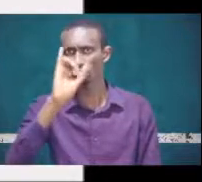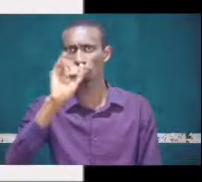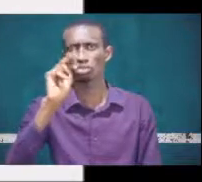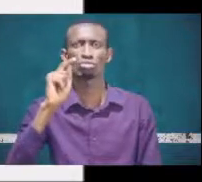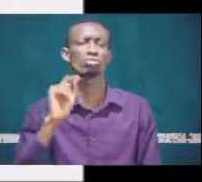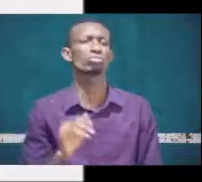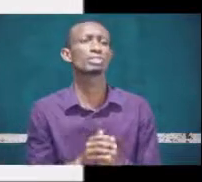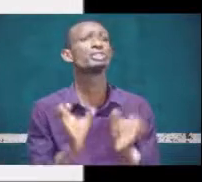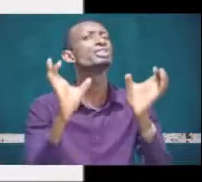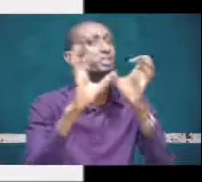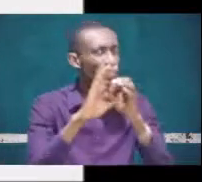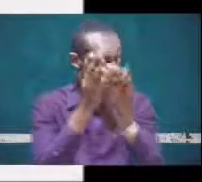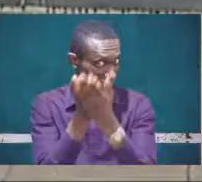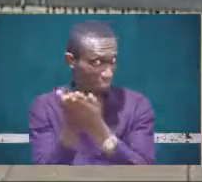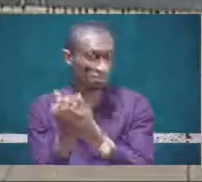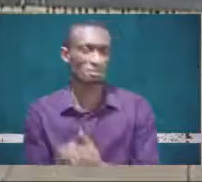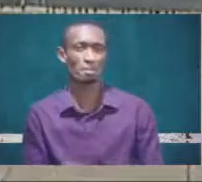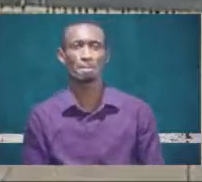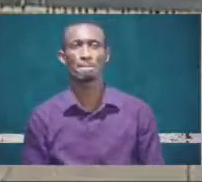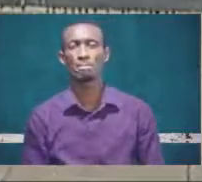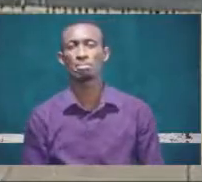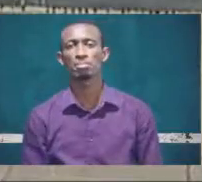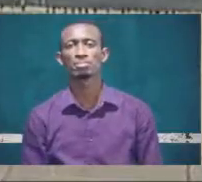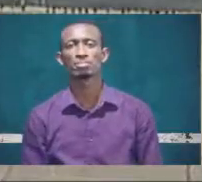the joint demand.